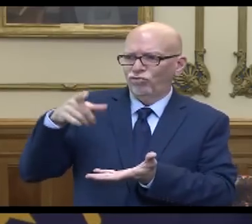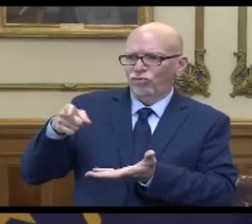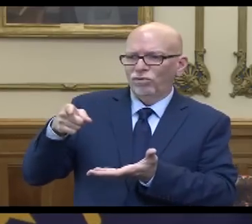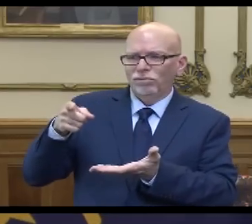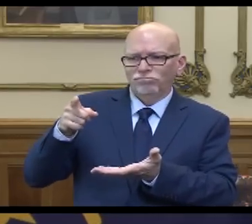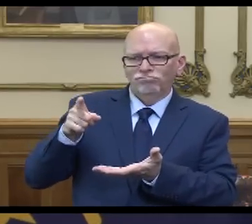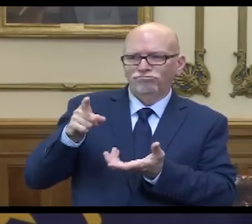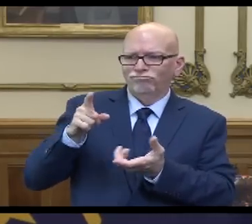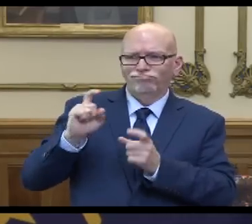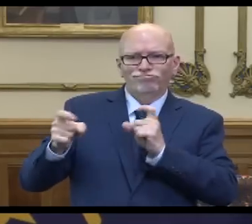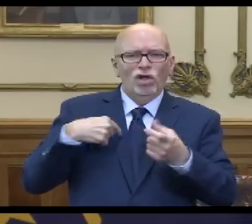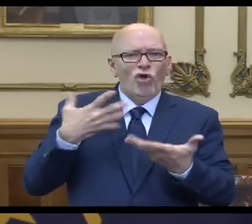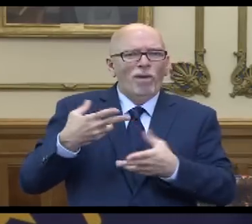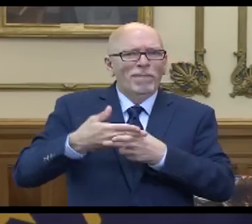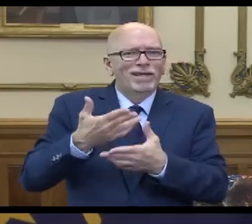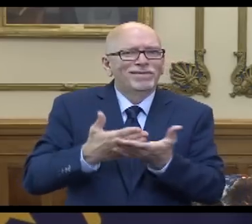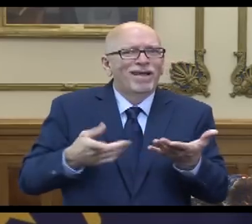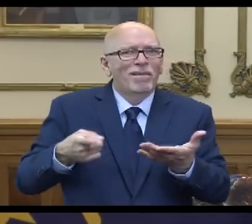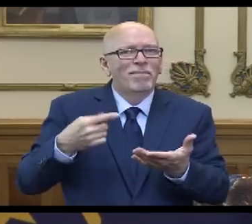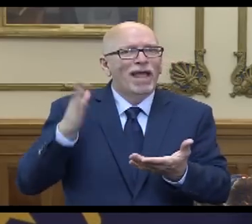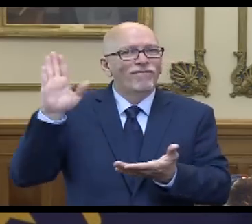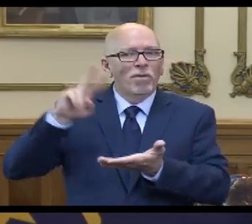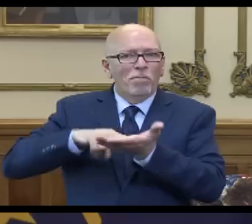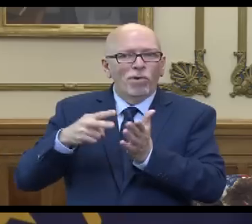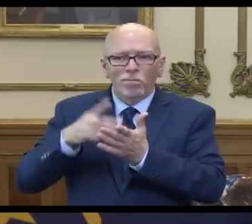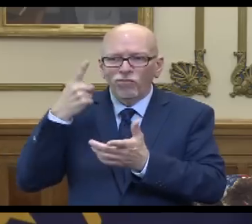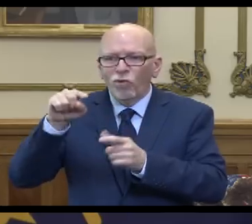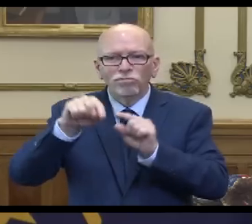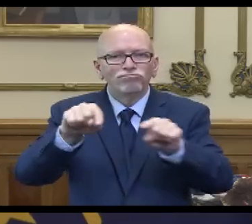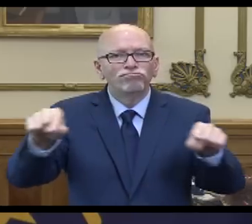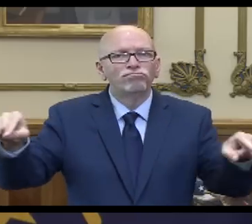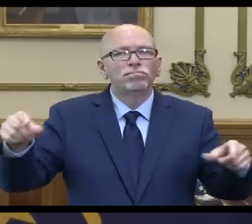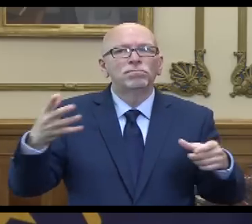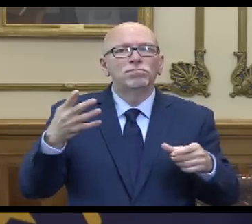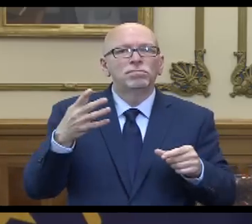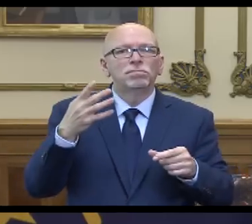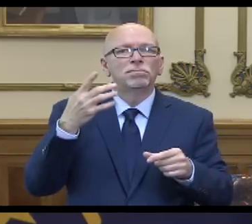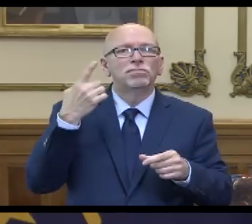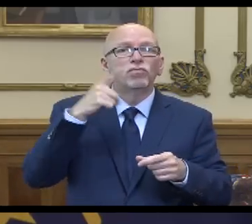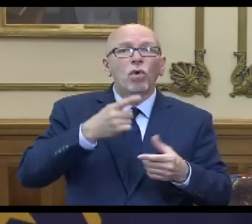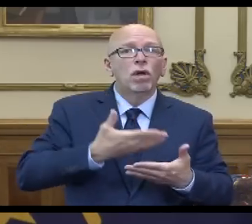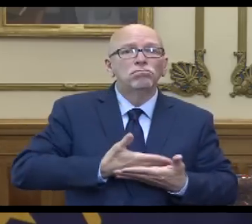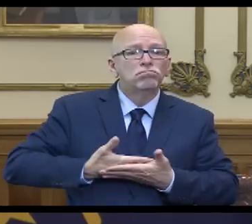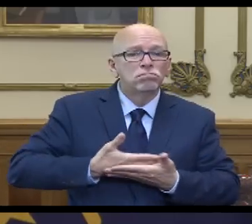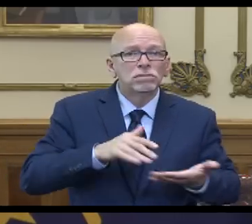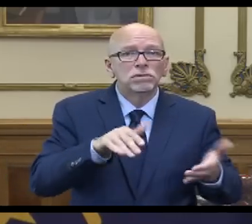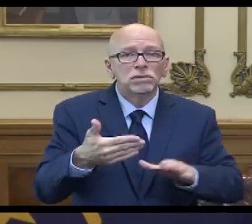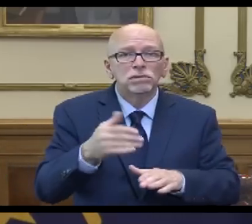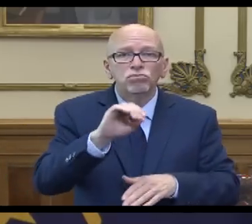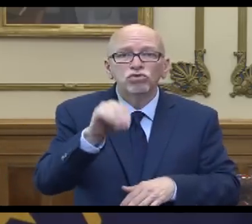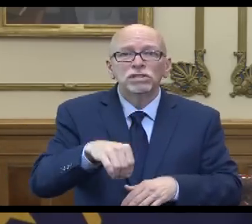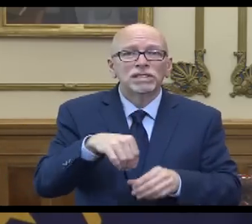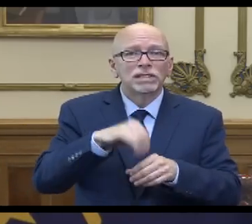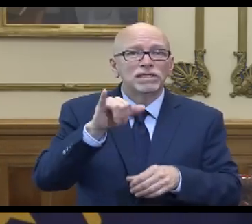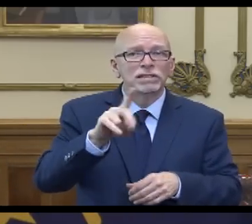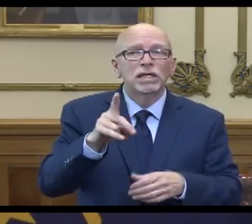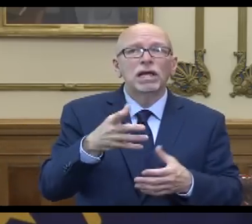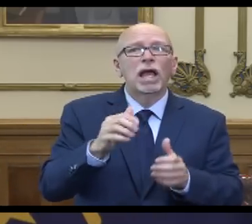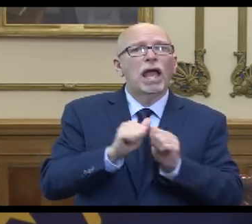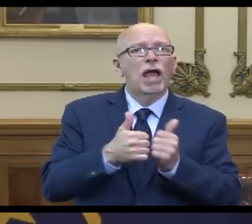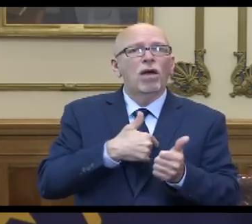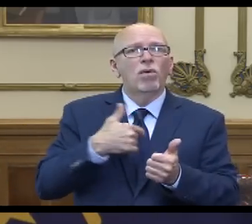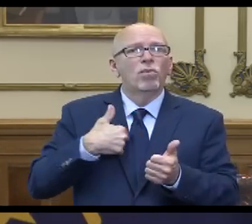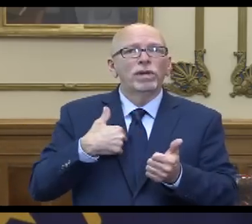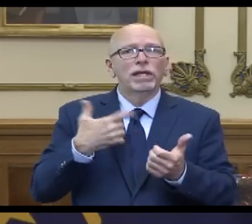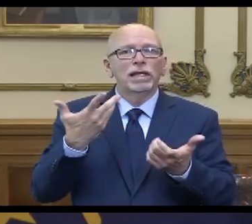steered. I mentioned some of those, whether it has to do with our infant mortality rates around the state of Indiana, how we